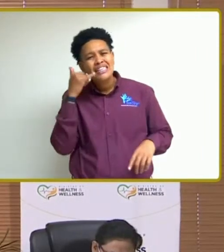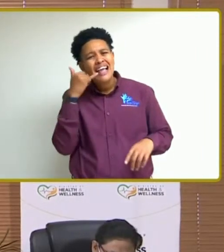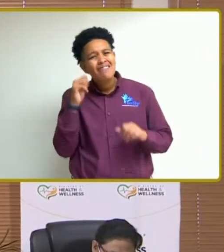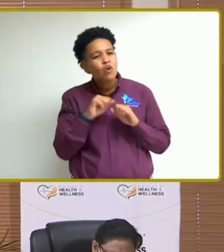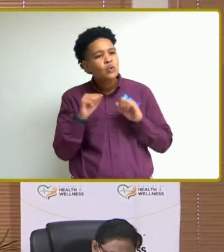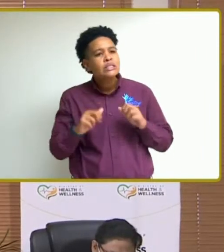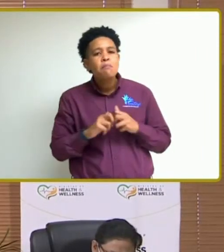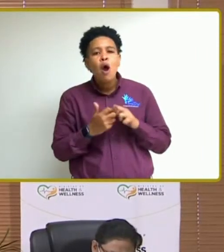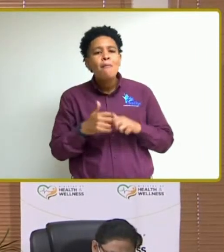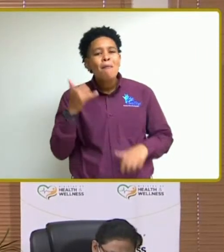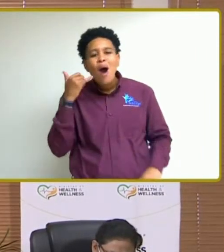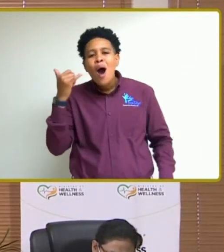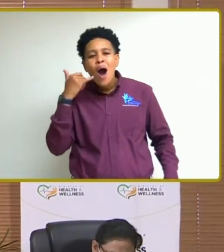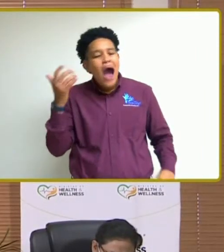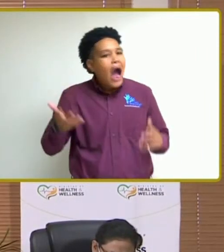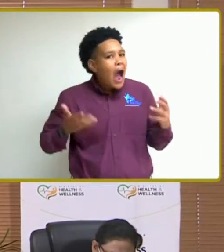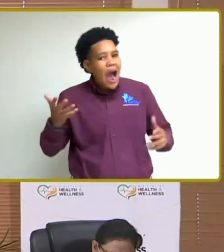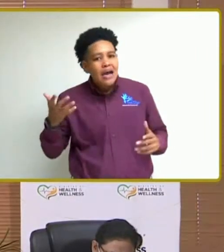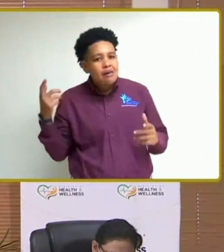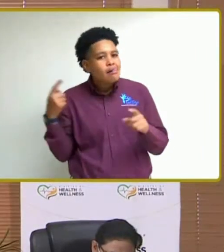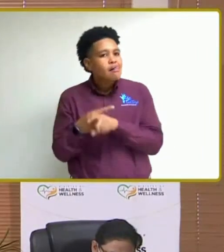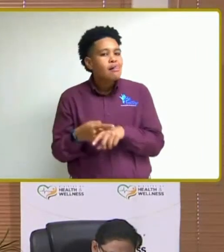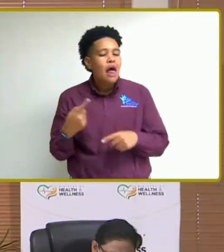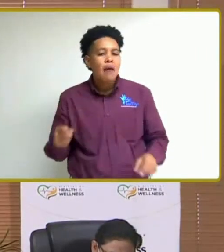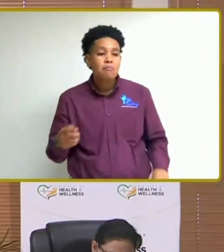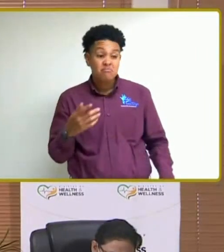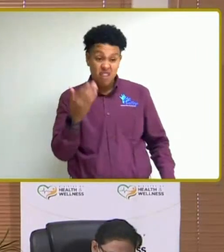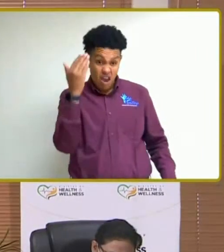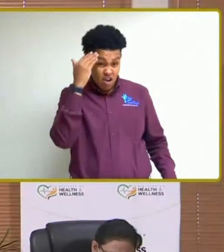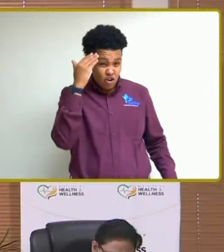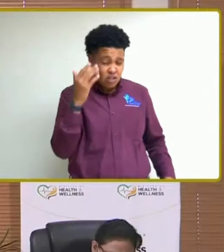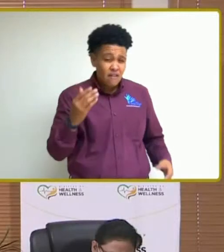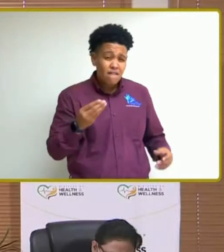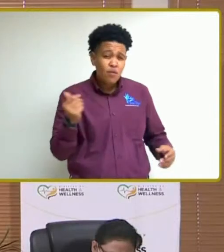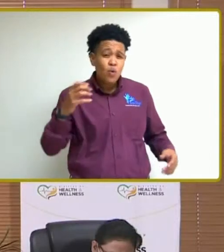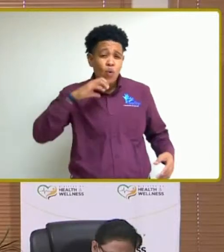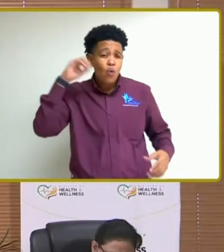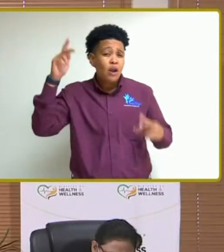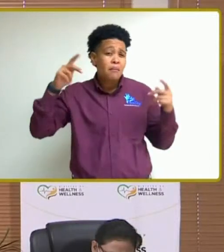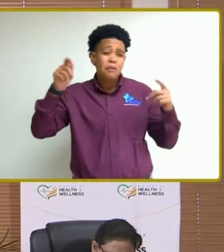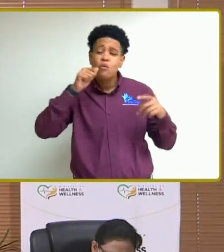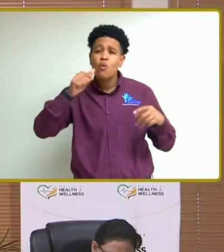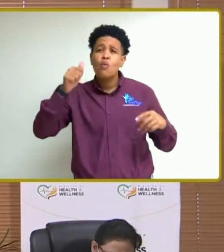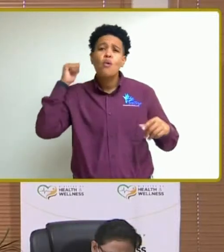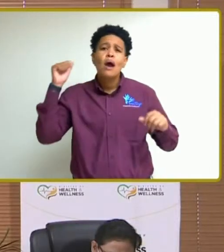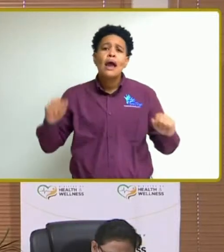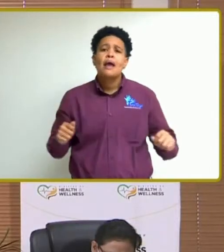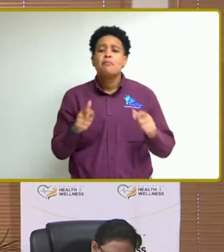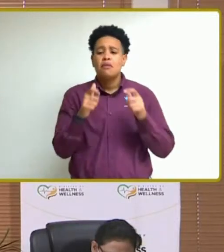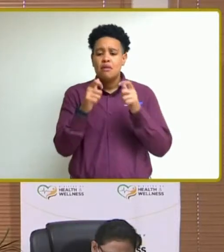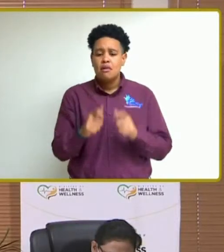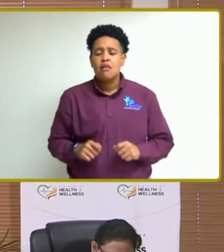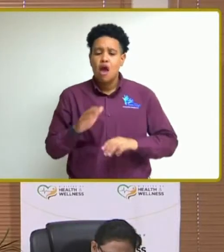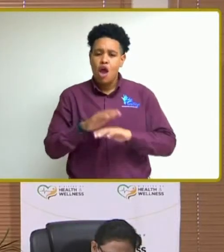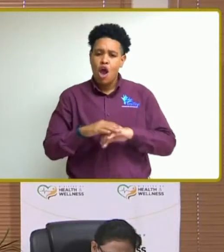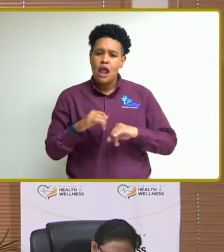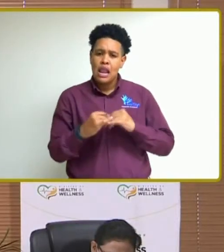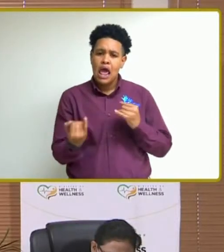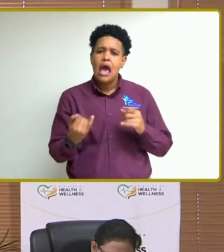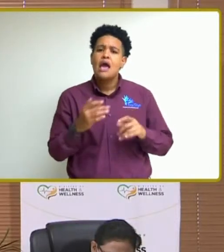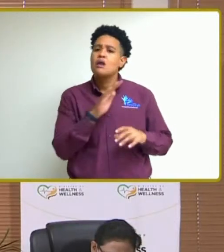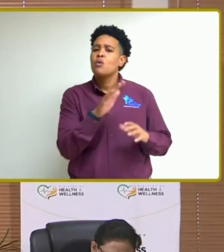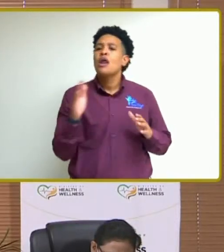system. Given that you've acknowledged that there are quite a few older people who won't be able to register online, what are